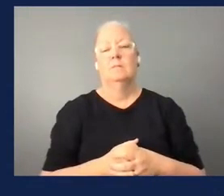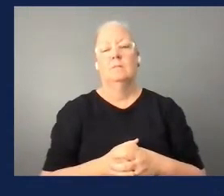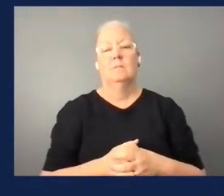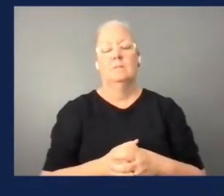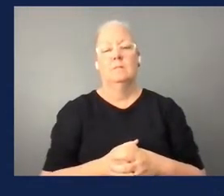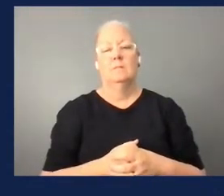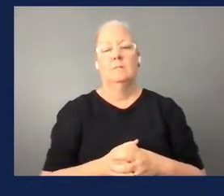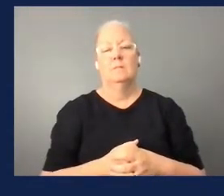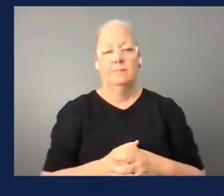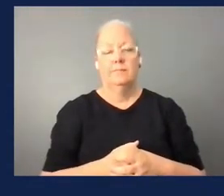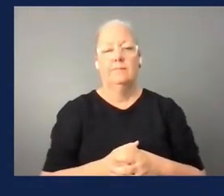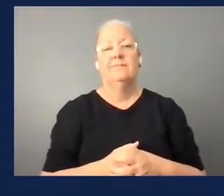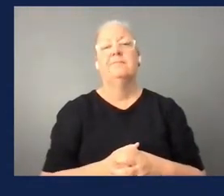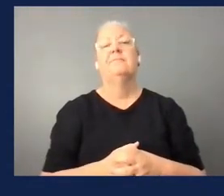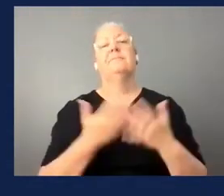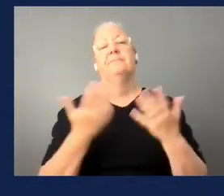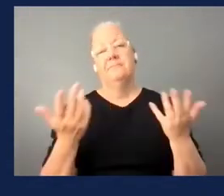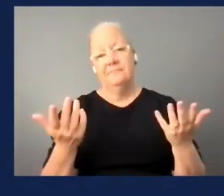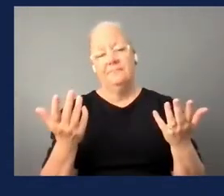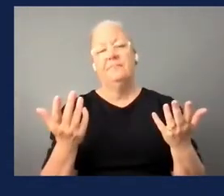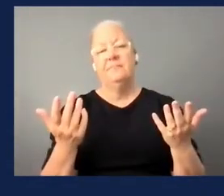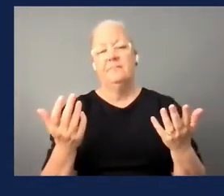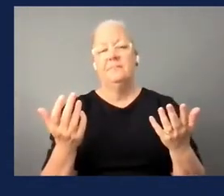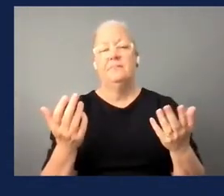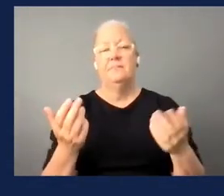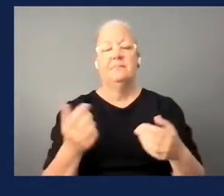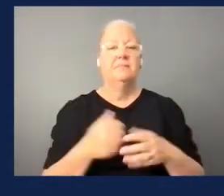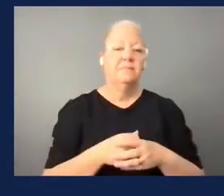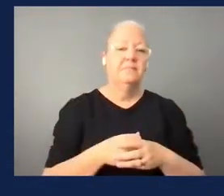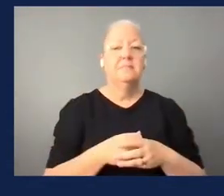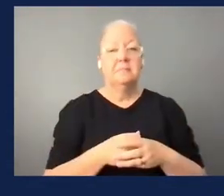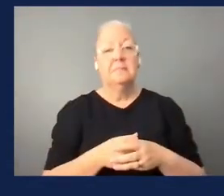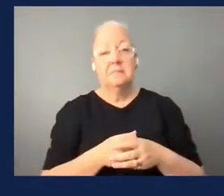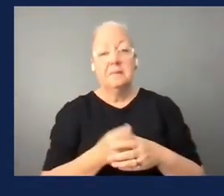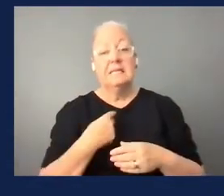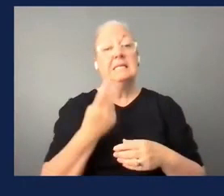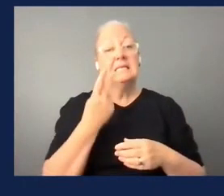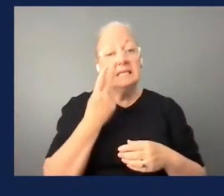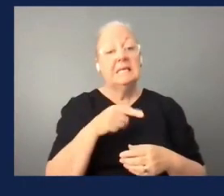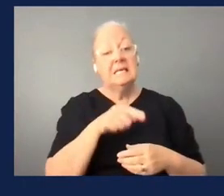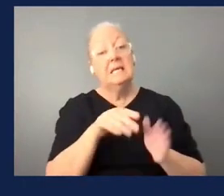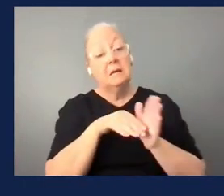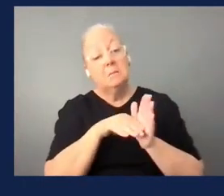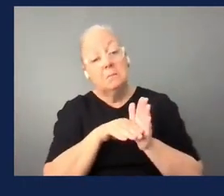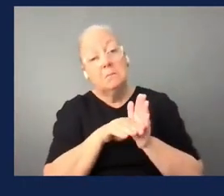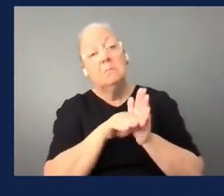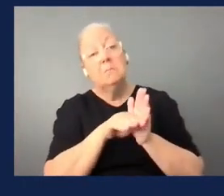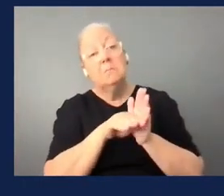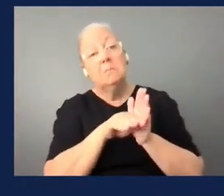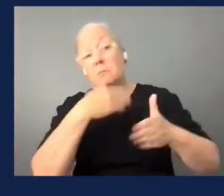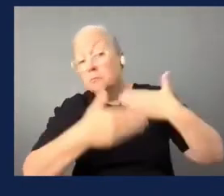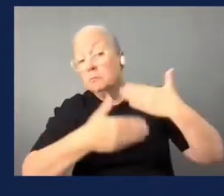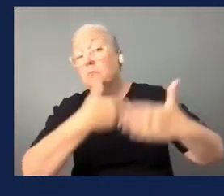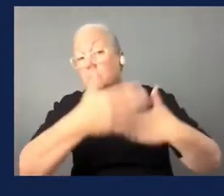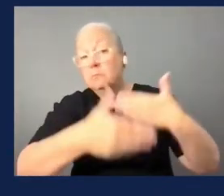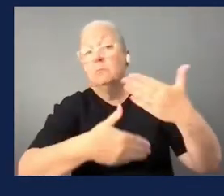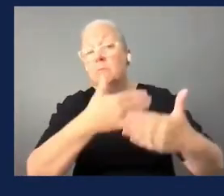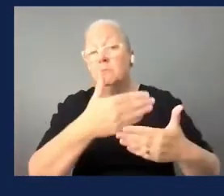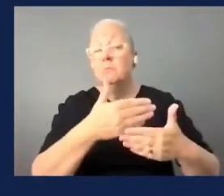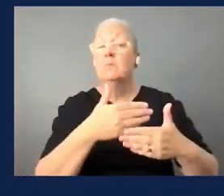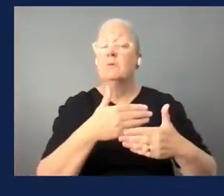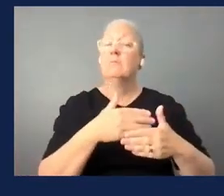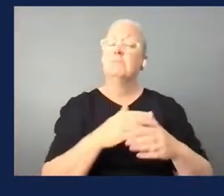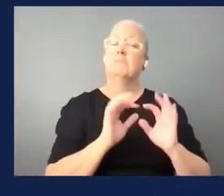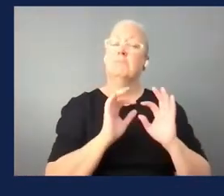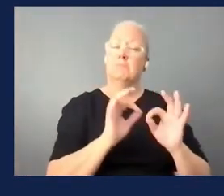So yeah, we do see the work in progress, but we always have work to